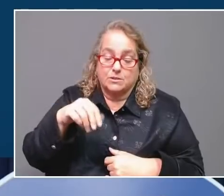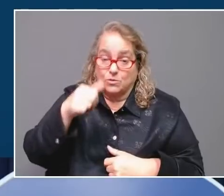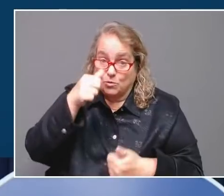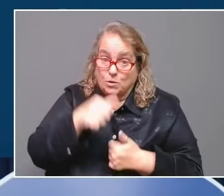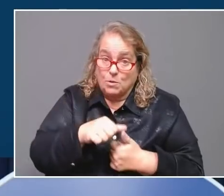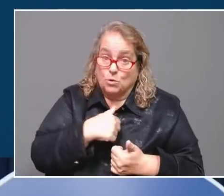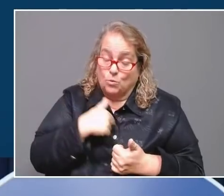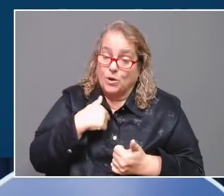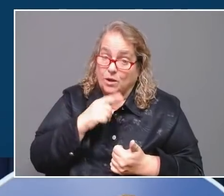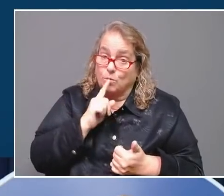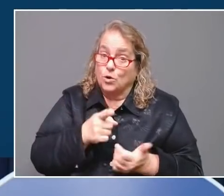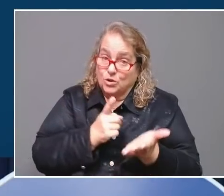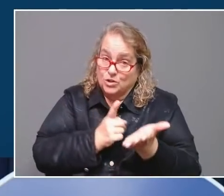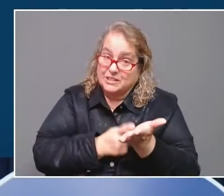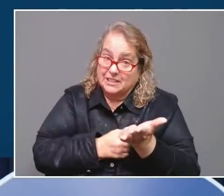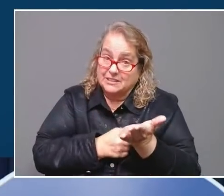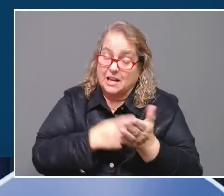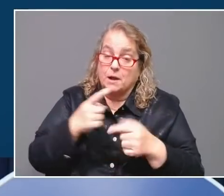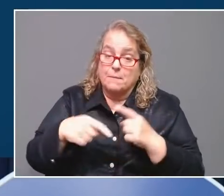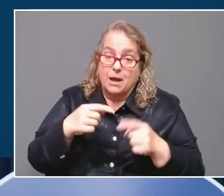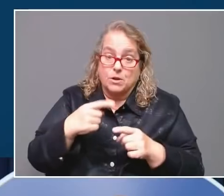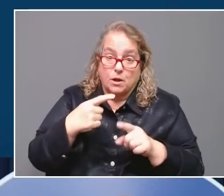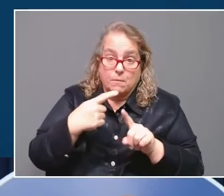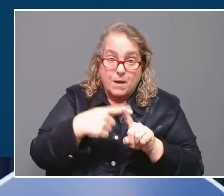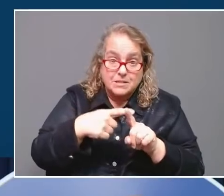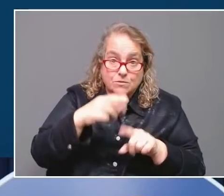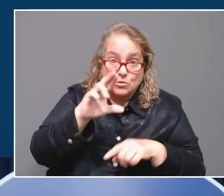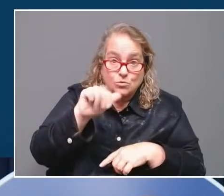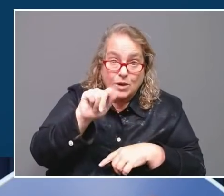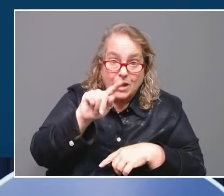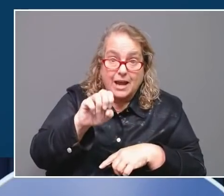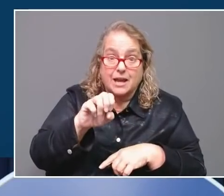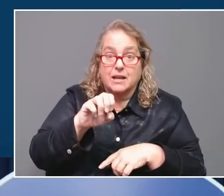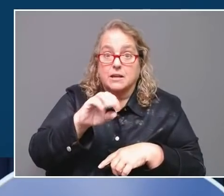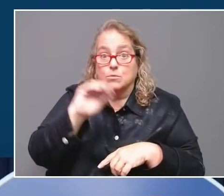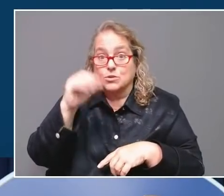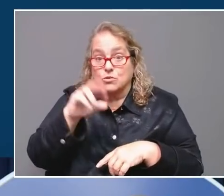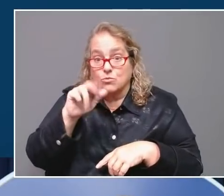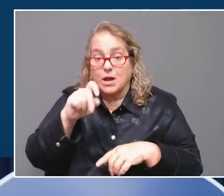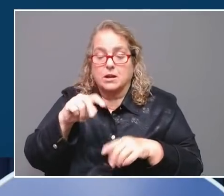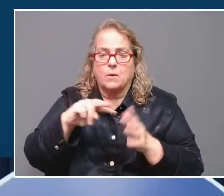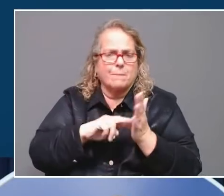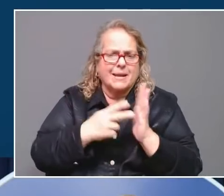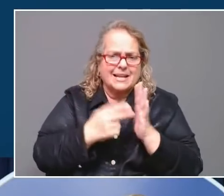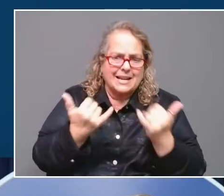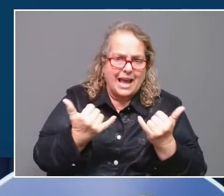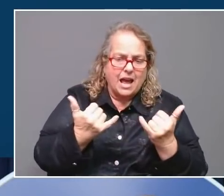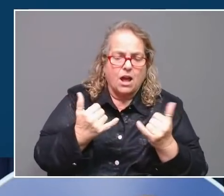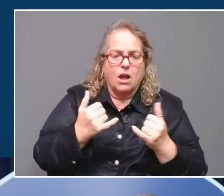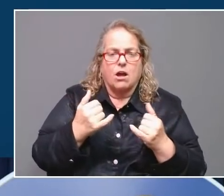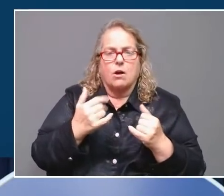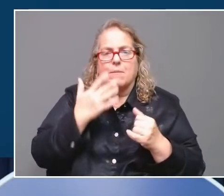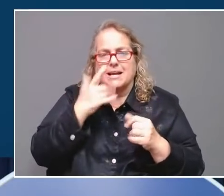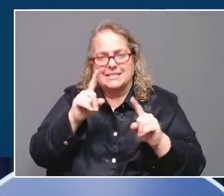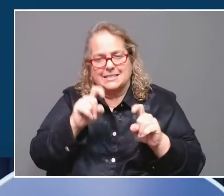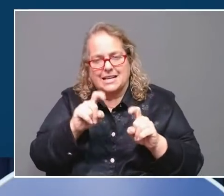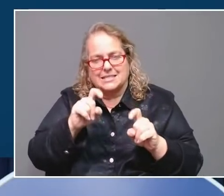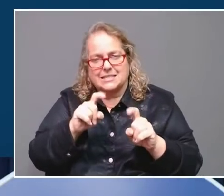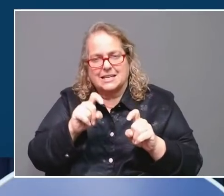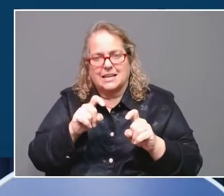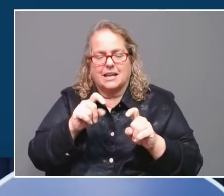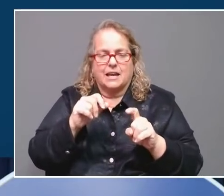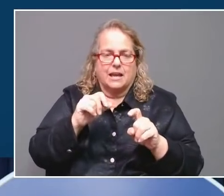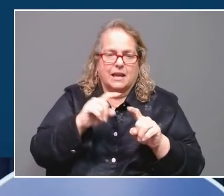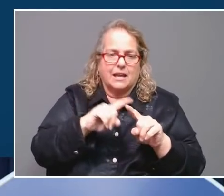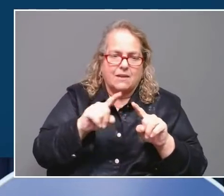about positivity rate and how much it means now versus before, because testing can expand and contract as we see